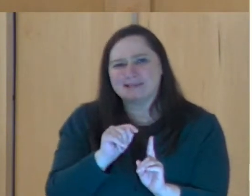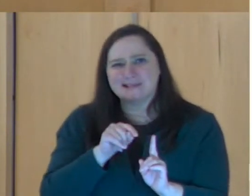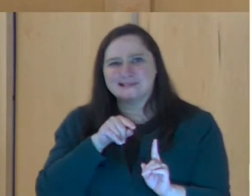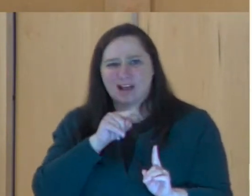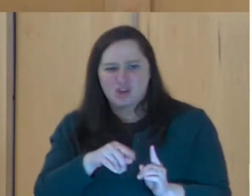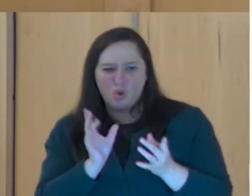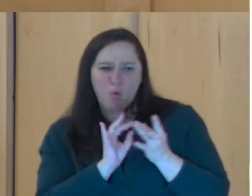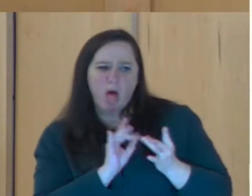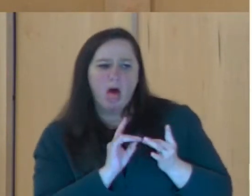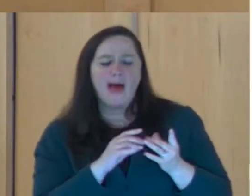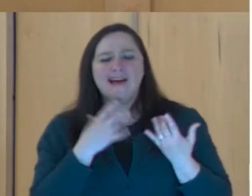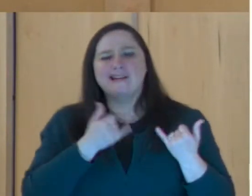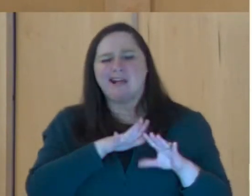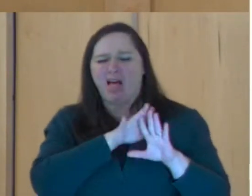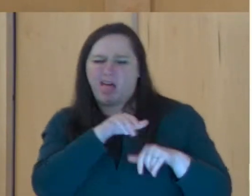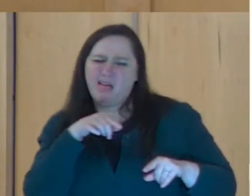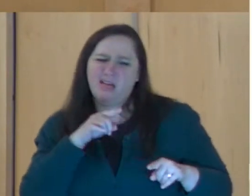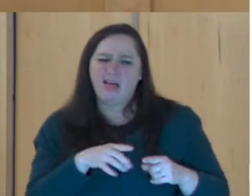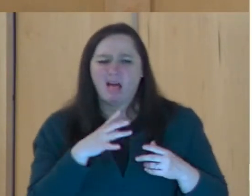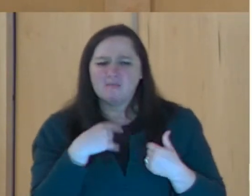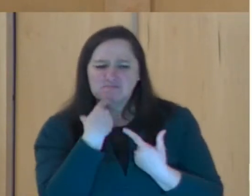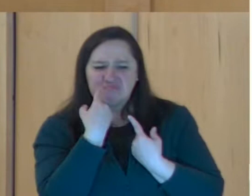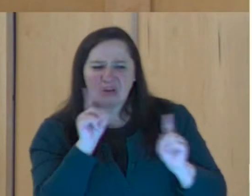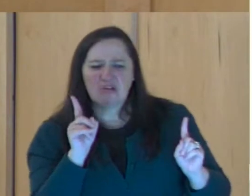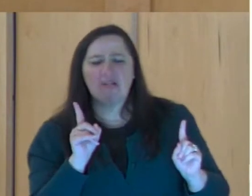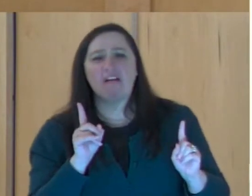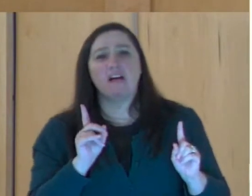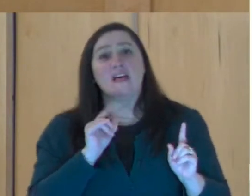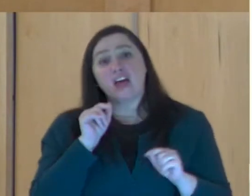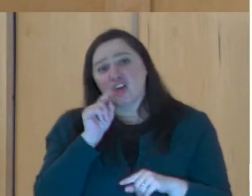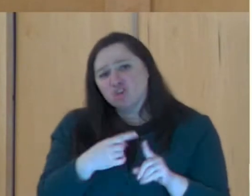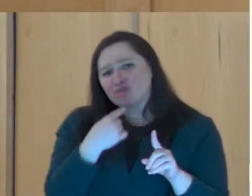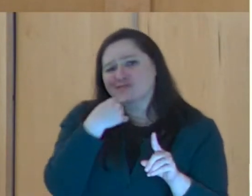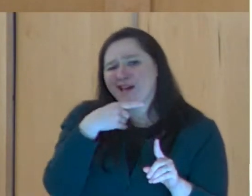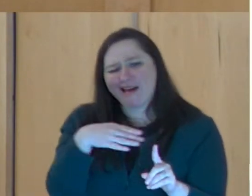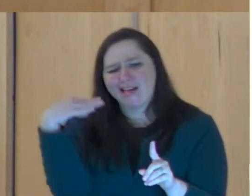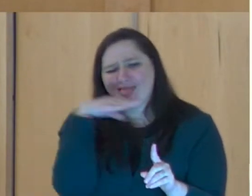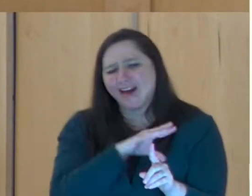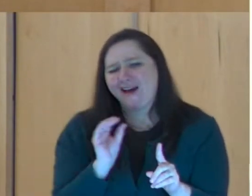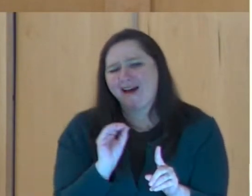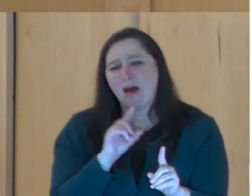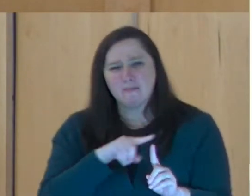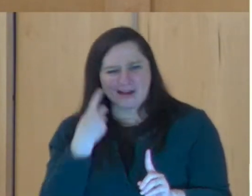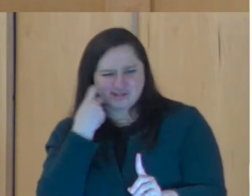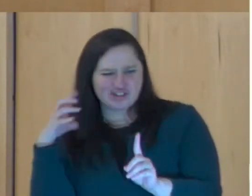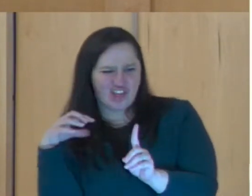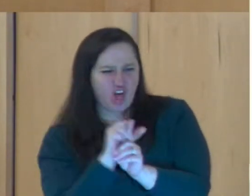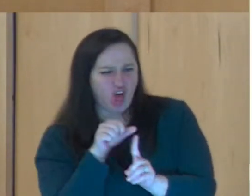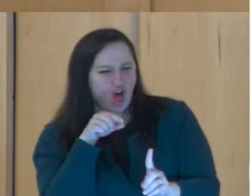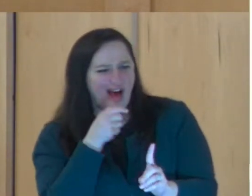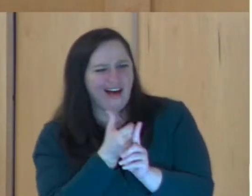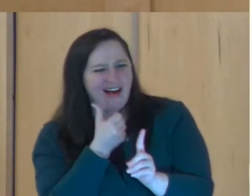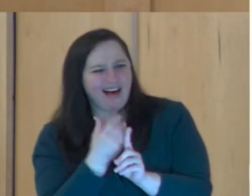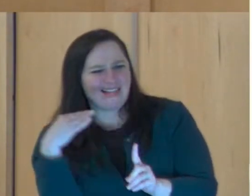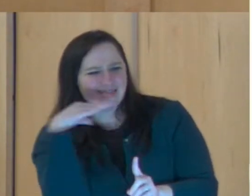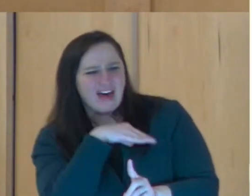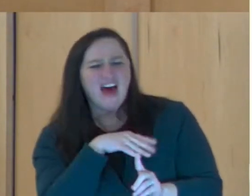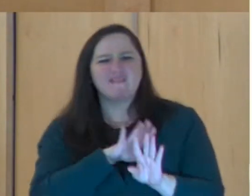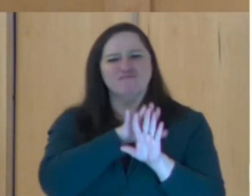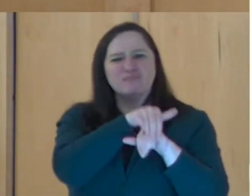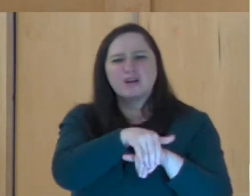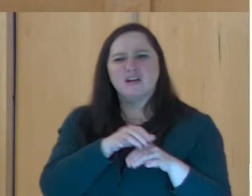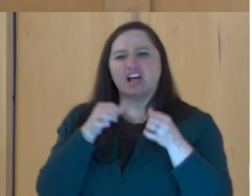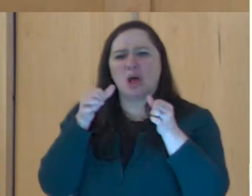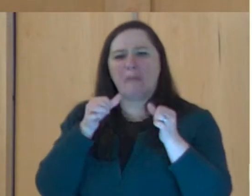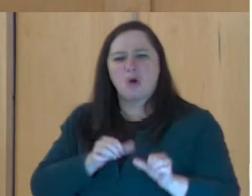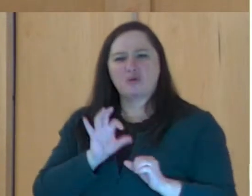hypocrite, let me tell everybody about it. You say that you're not a liar, but I just caught you in a liar. You hypocrite, let me